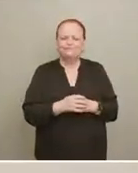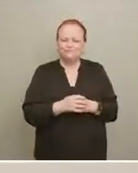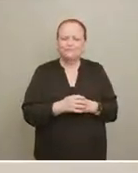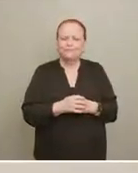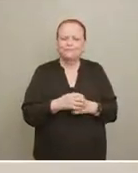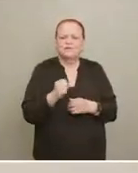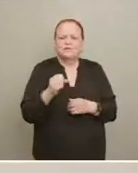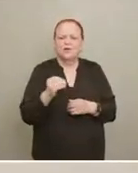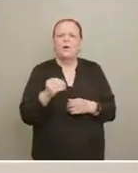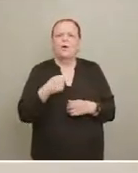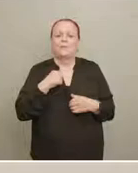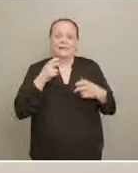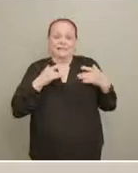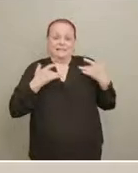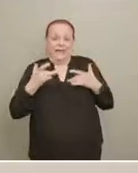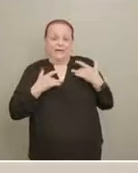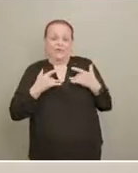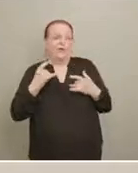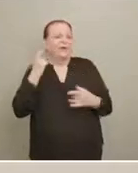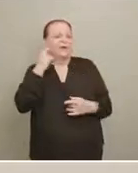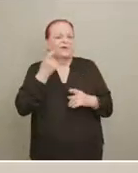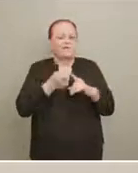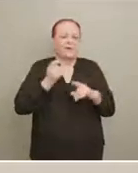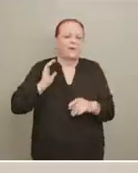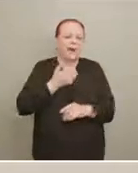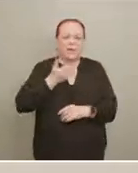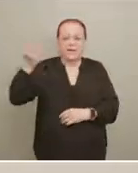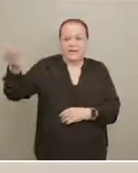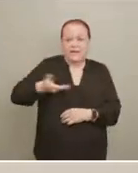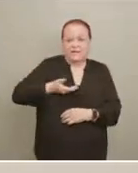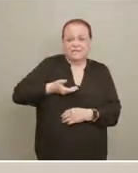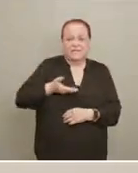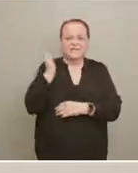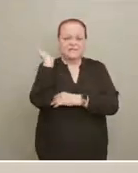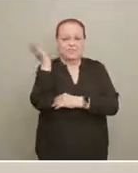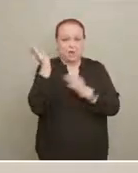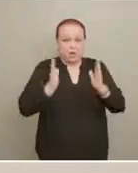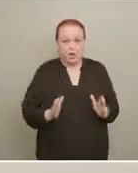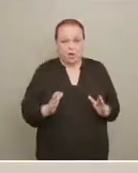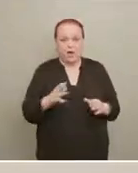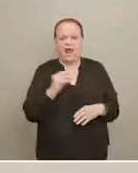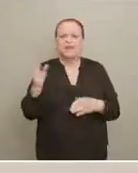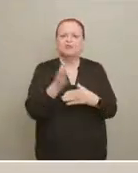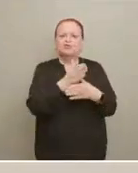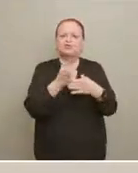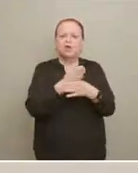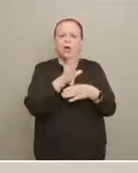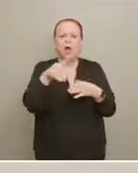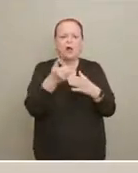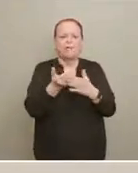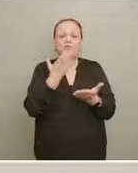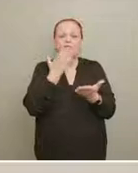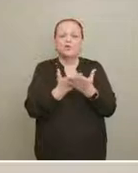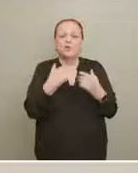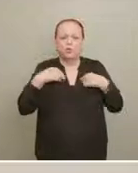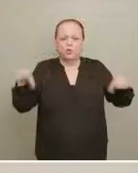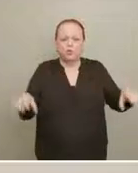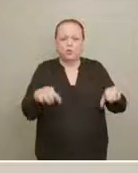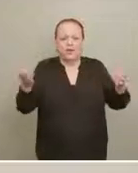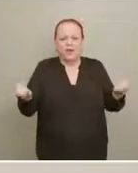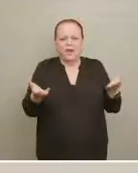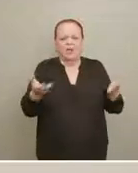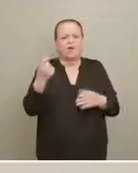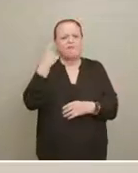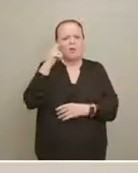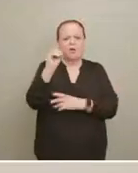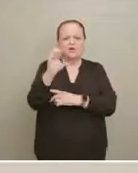our guest speakers here and to share with our community all of the good that we are doing here in the County of Orange for